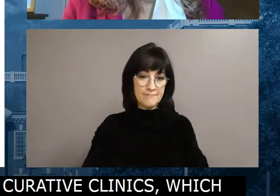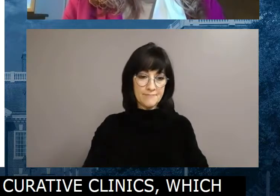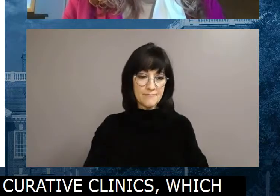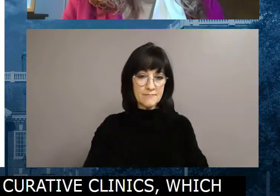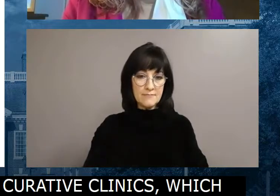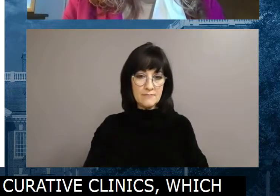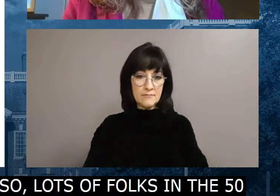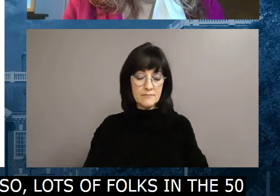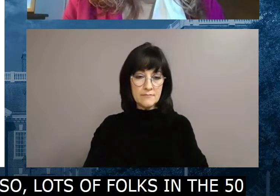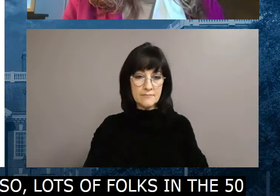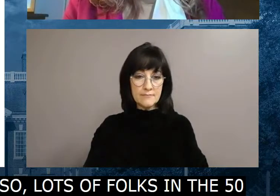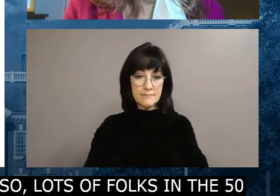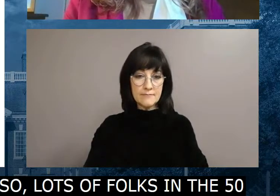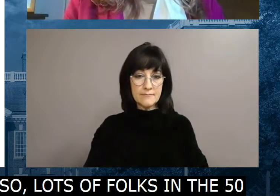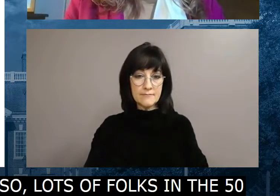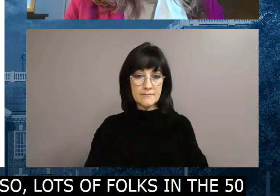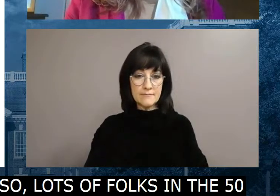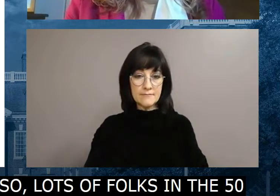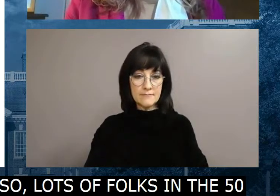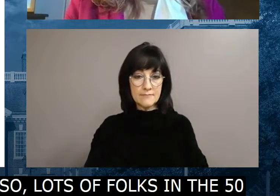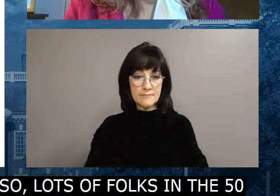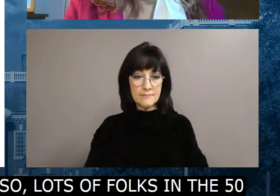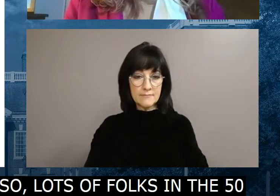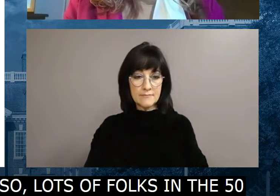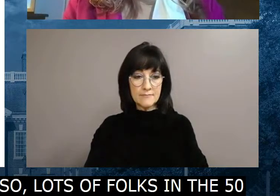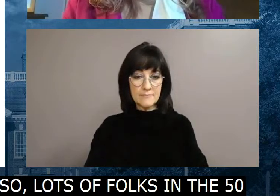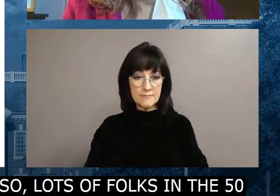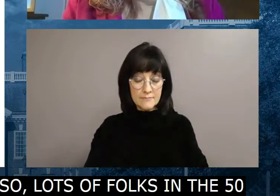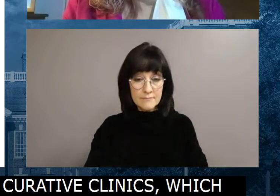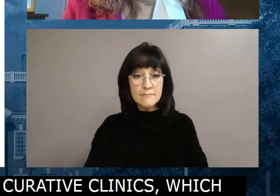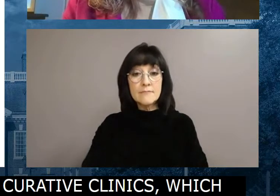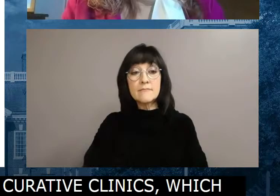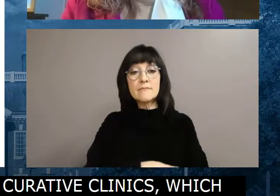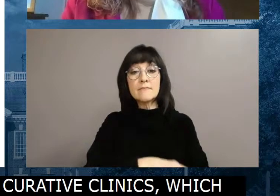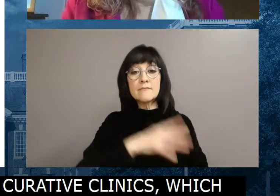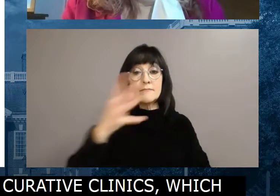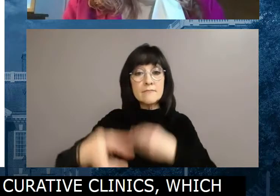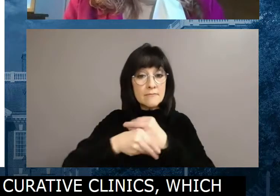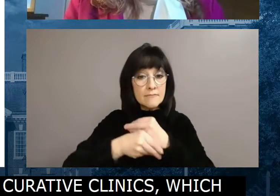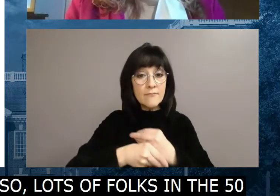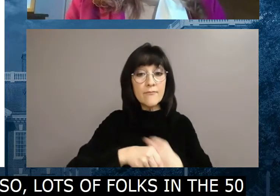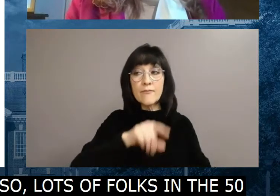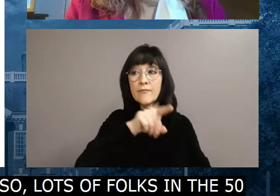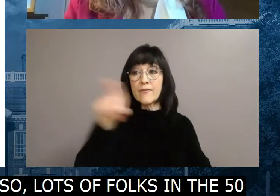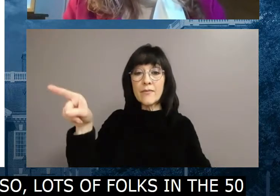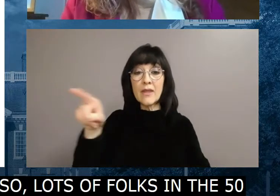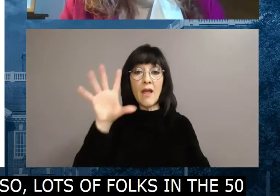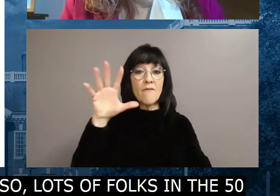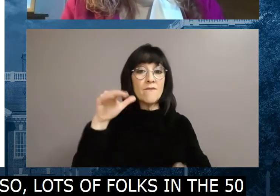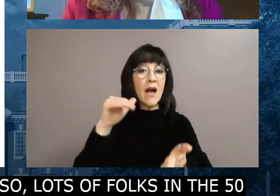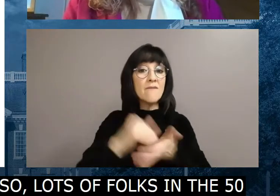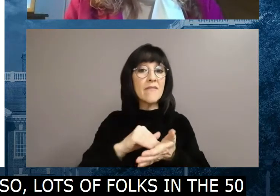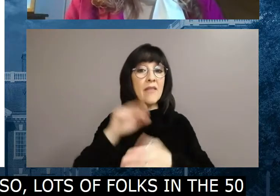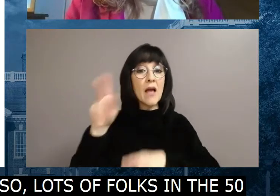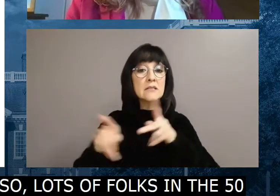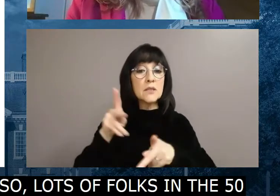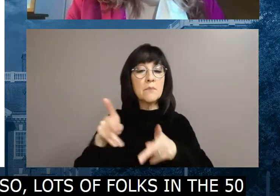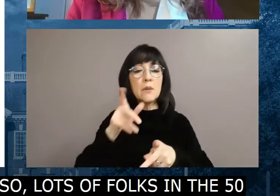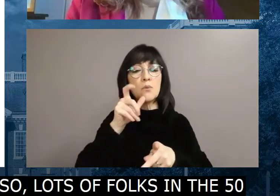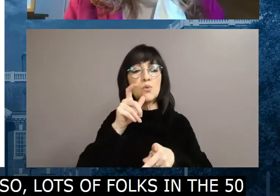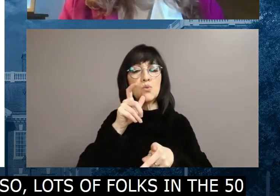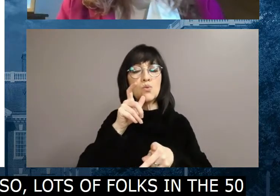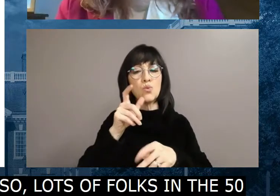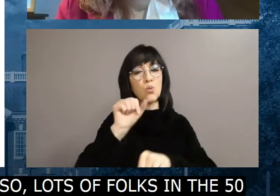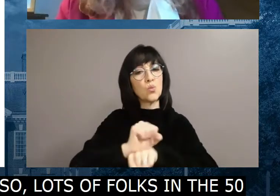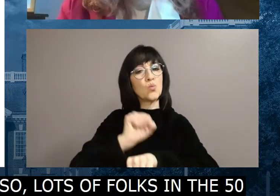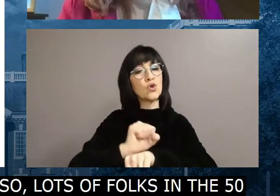we vaccinated about 5,000 workers at Dover International Speedway this past weekend as well. So as the